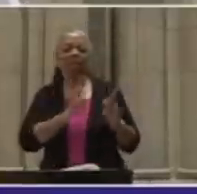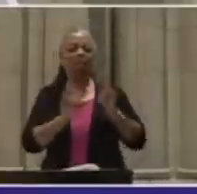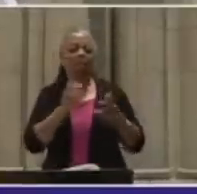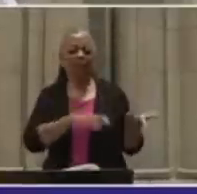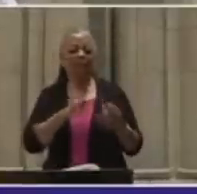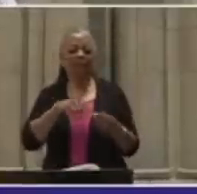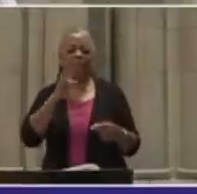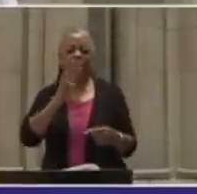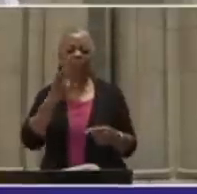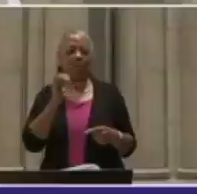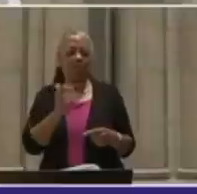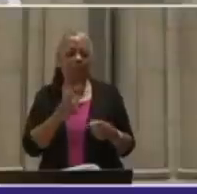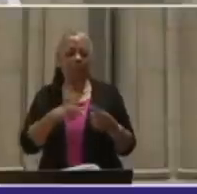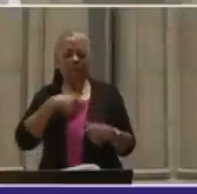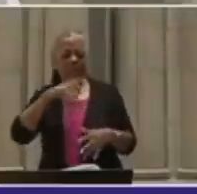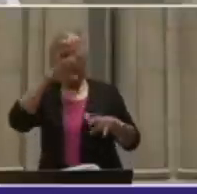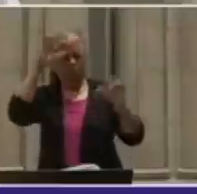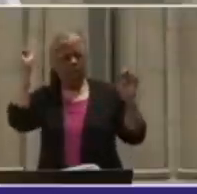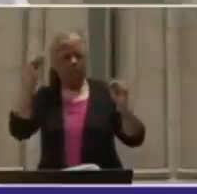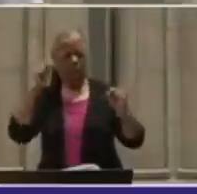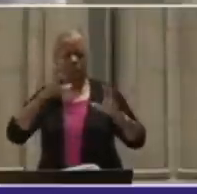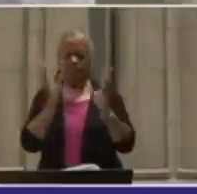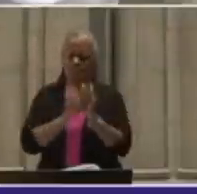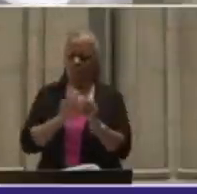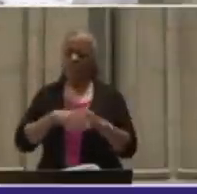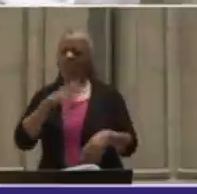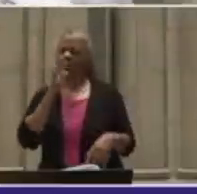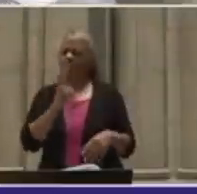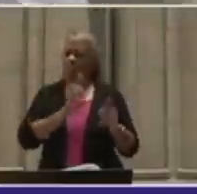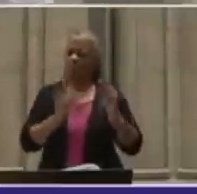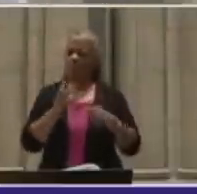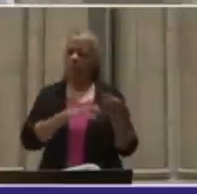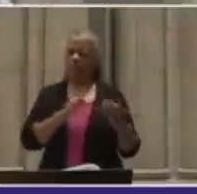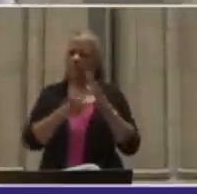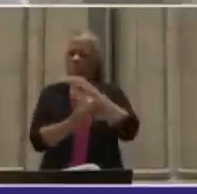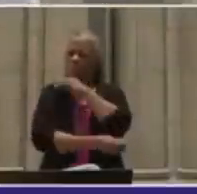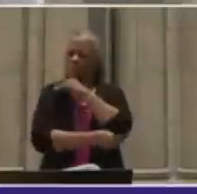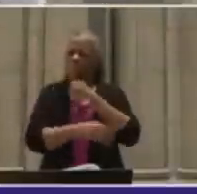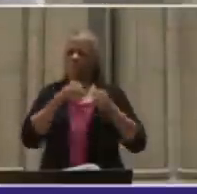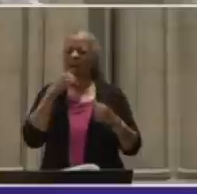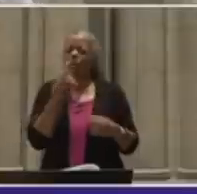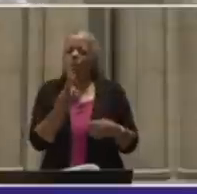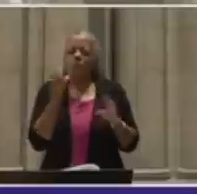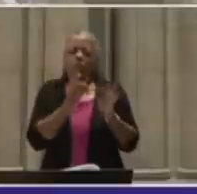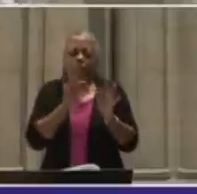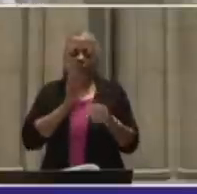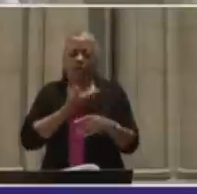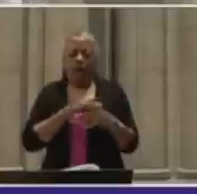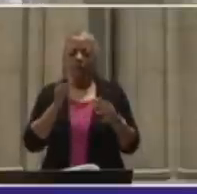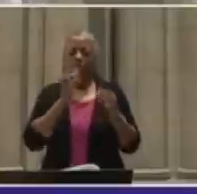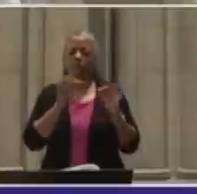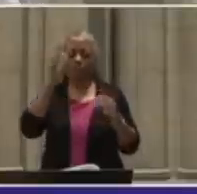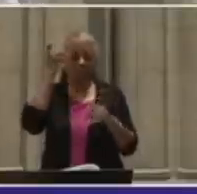hearings, presidential briefings. 700 people dying from poverty, and not a word in our political debates,